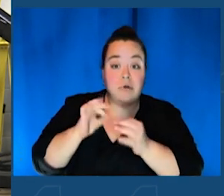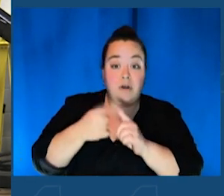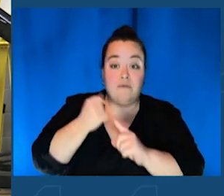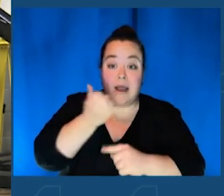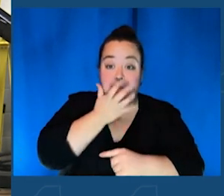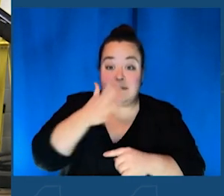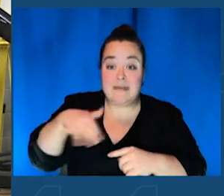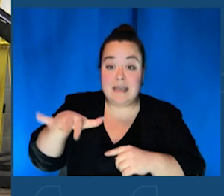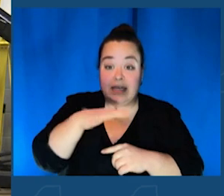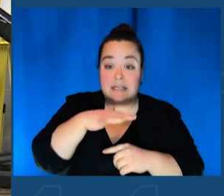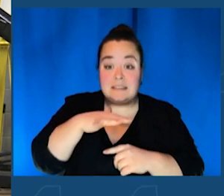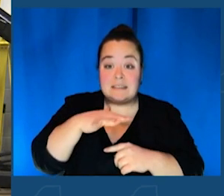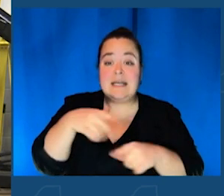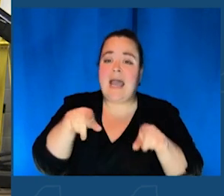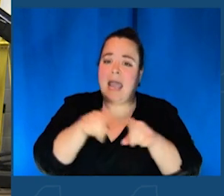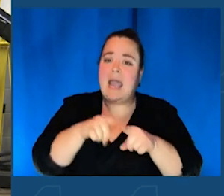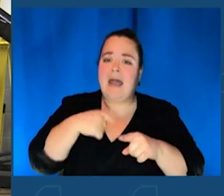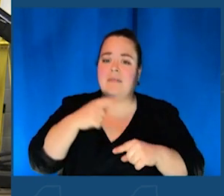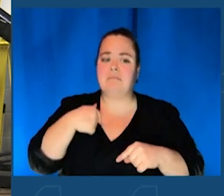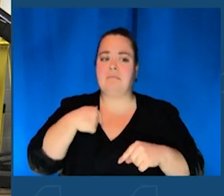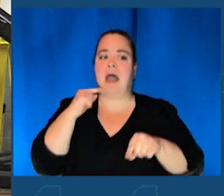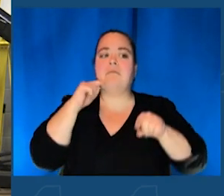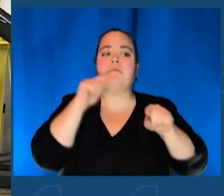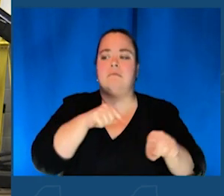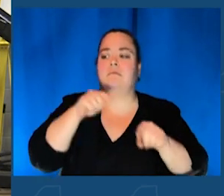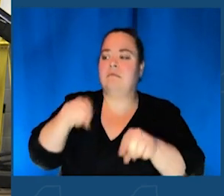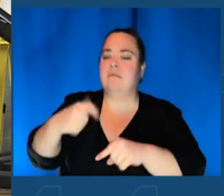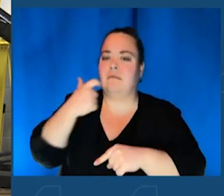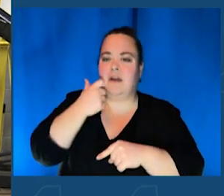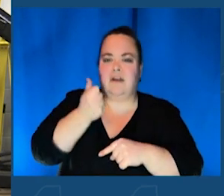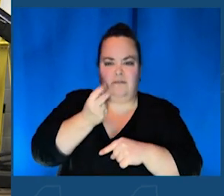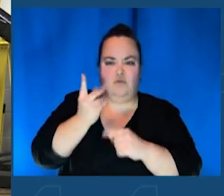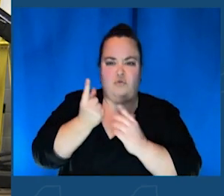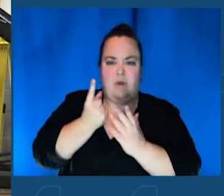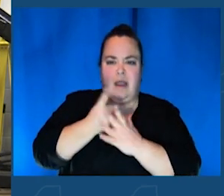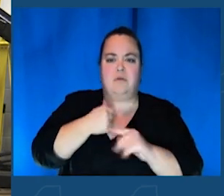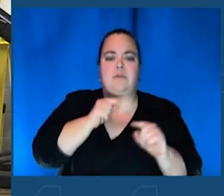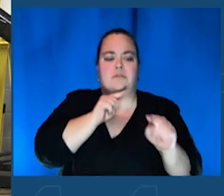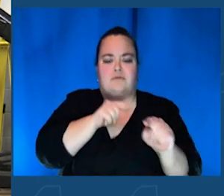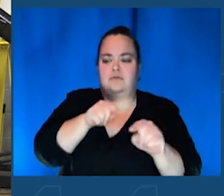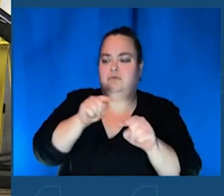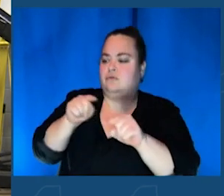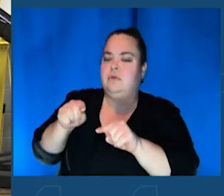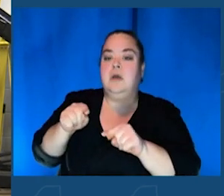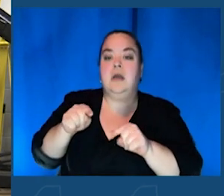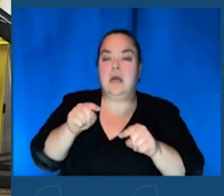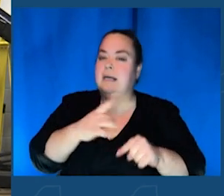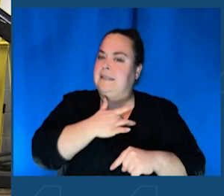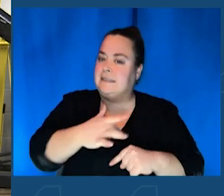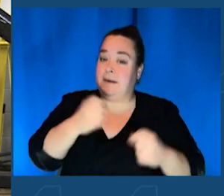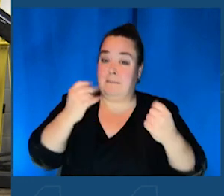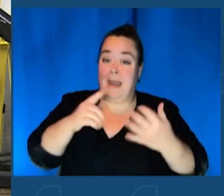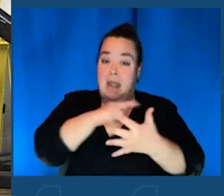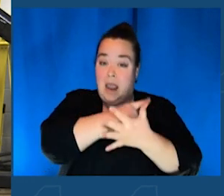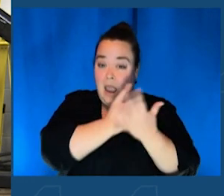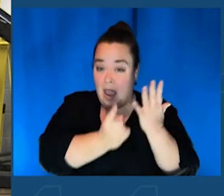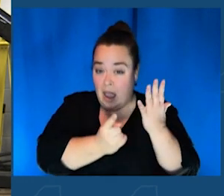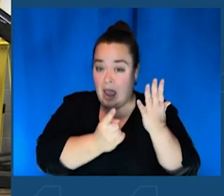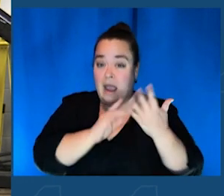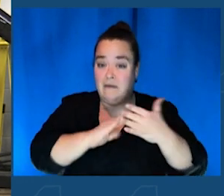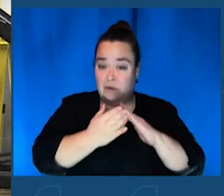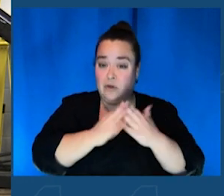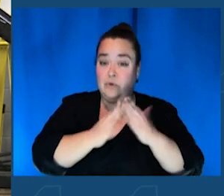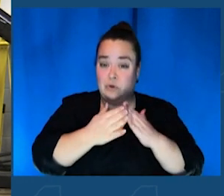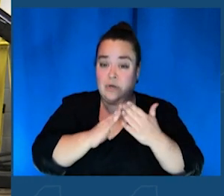just the tours that I've taken recently in the last couple hours, it is likely that a number of those communities will see the driving